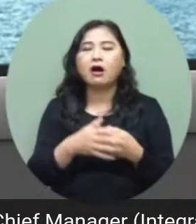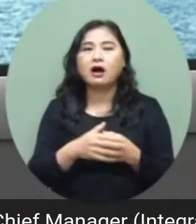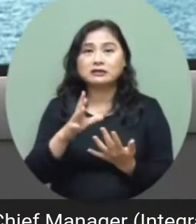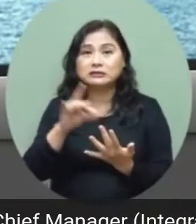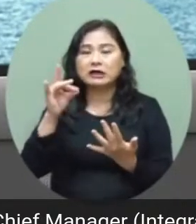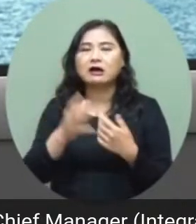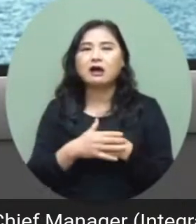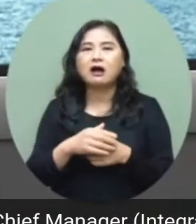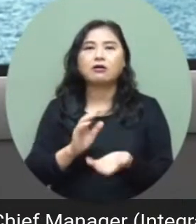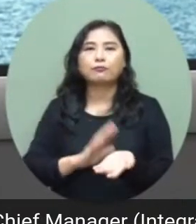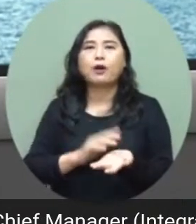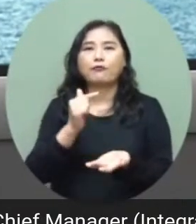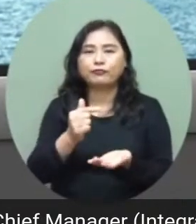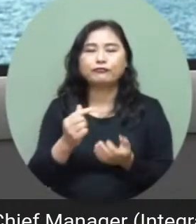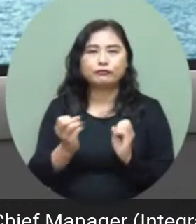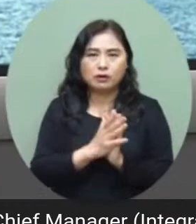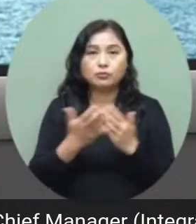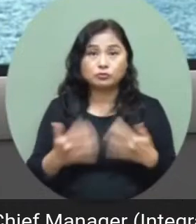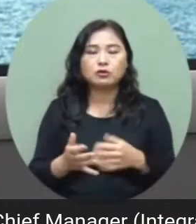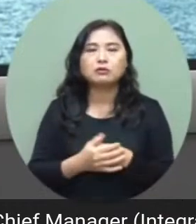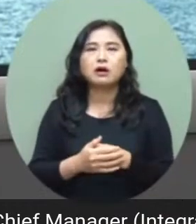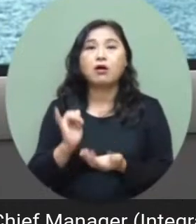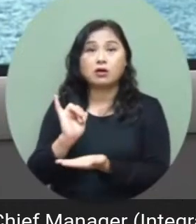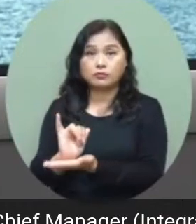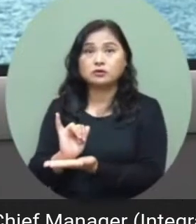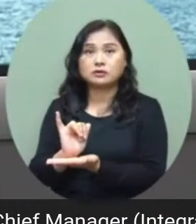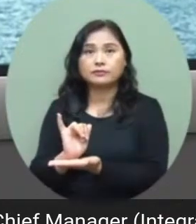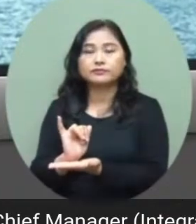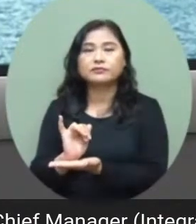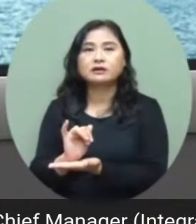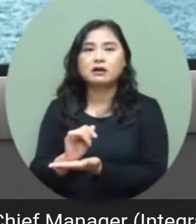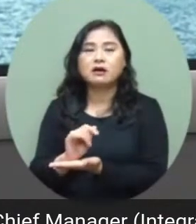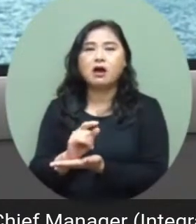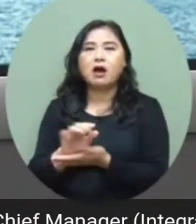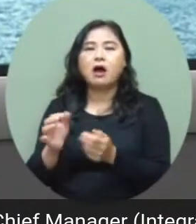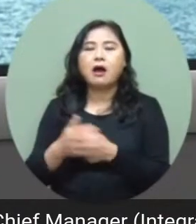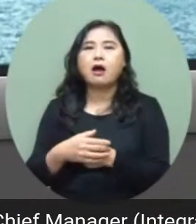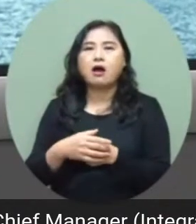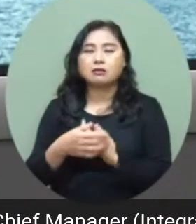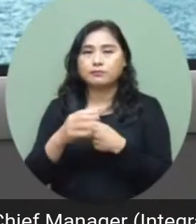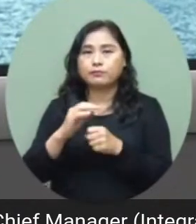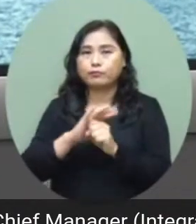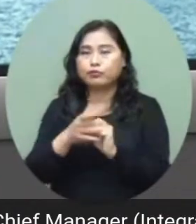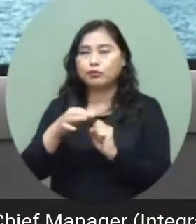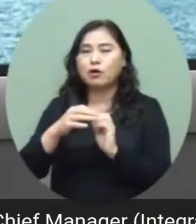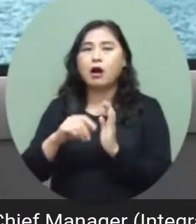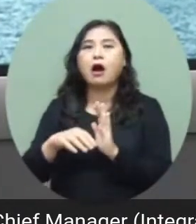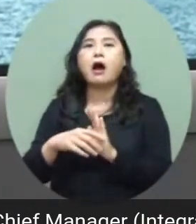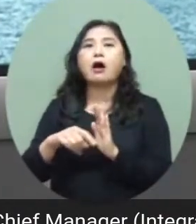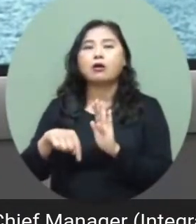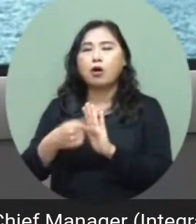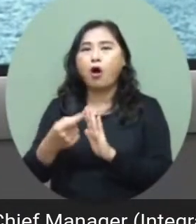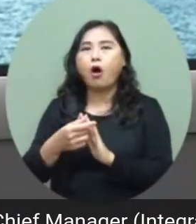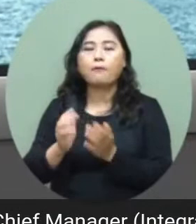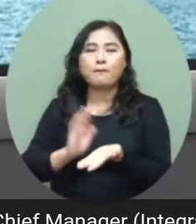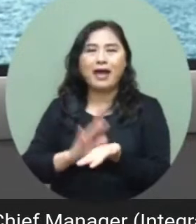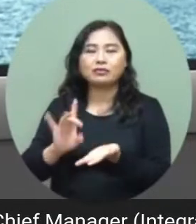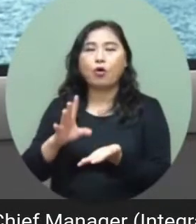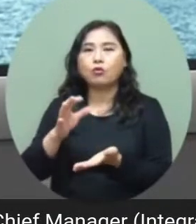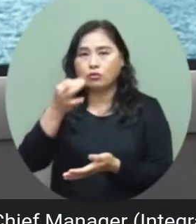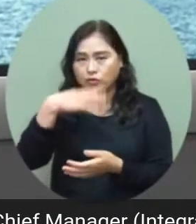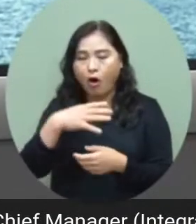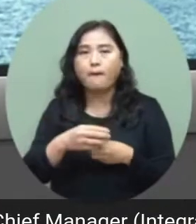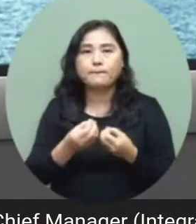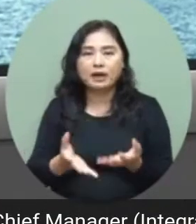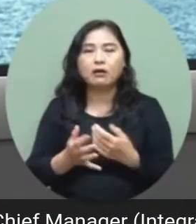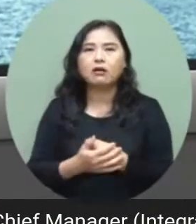given the fact that she was tested positive after she was admitted to hospital, we also prescribed the oral drug to her.